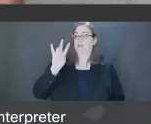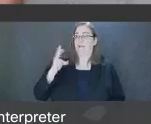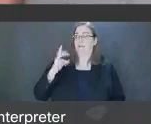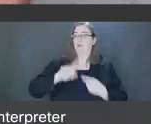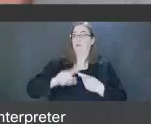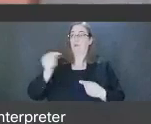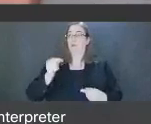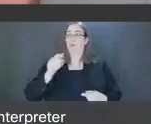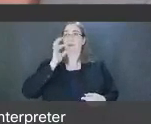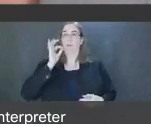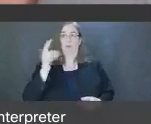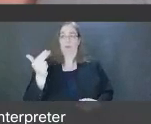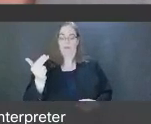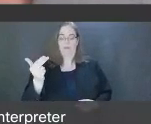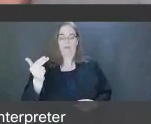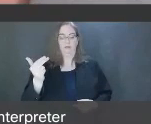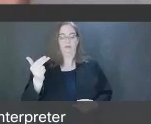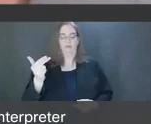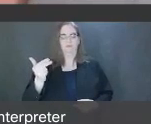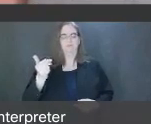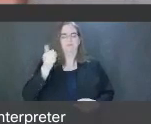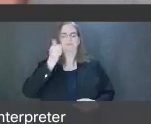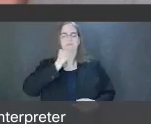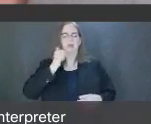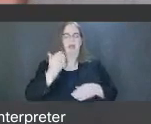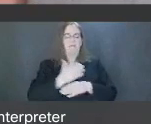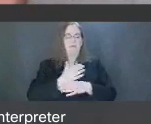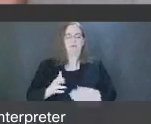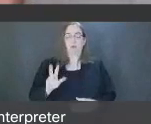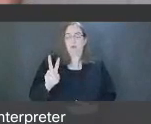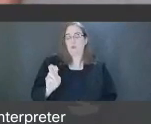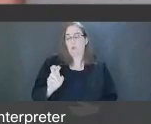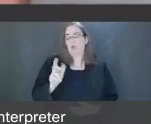the 13th. This is a daily average of